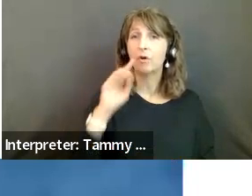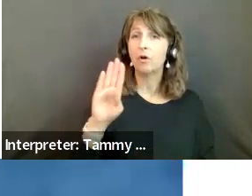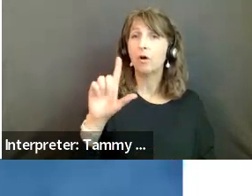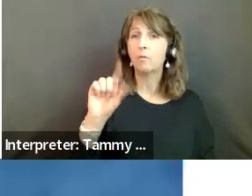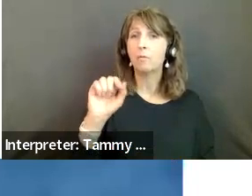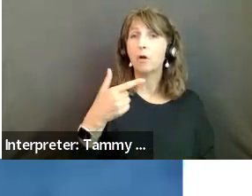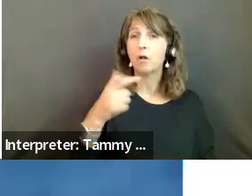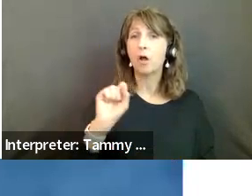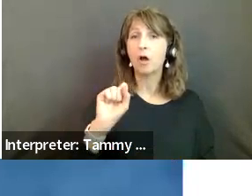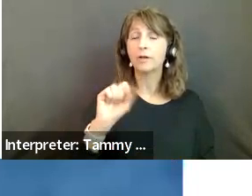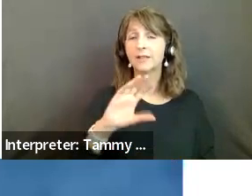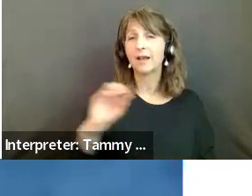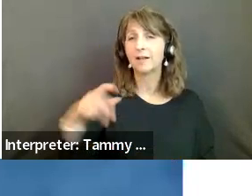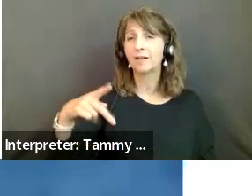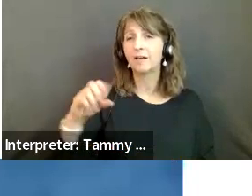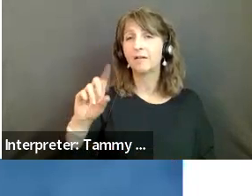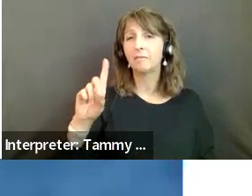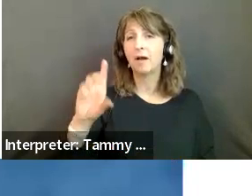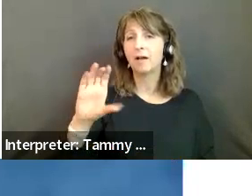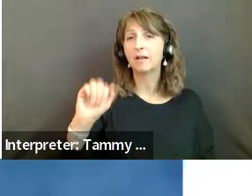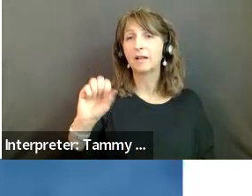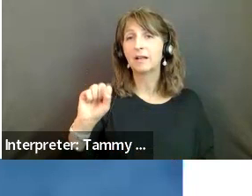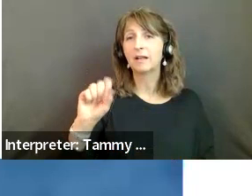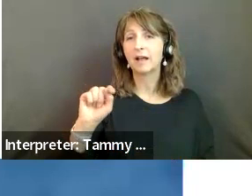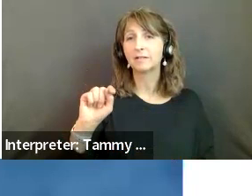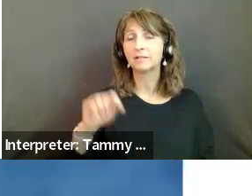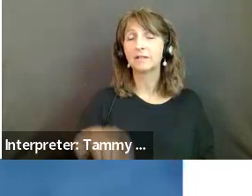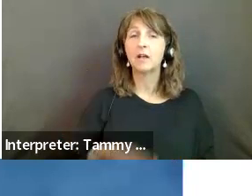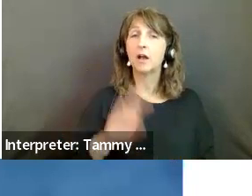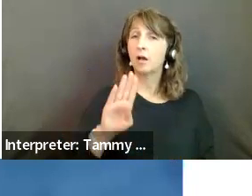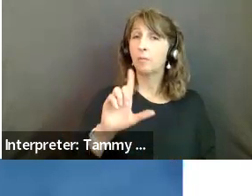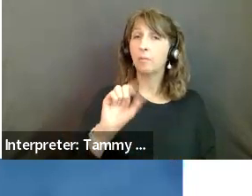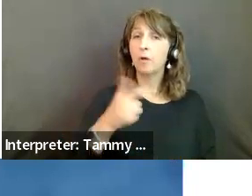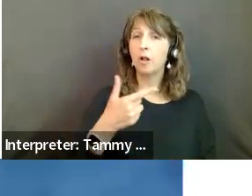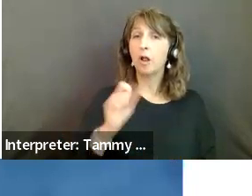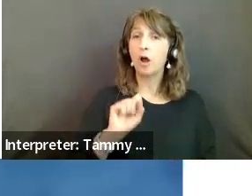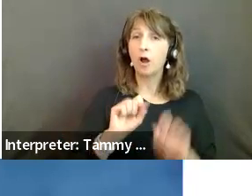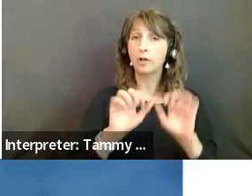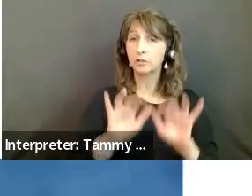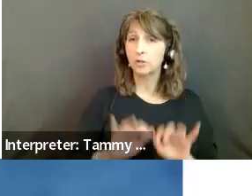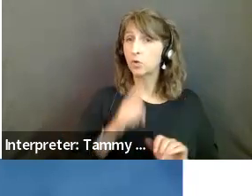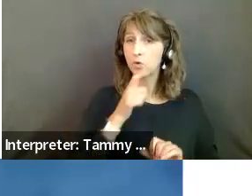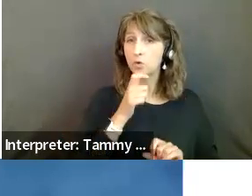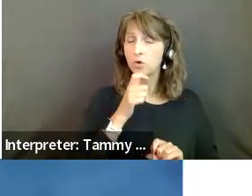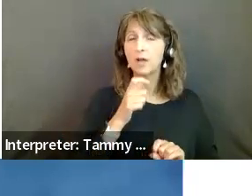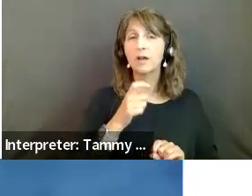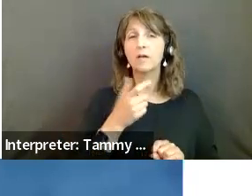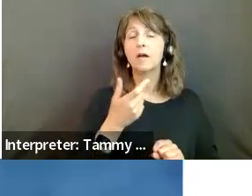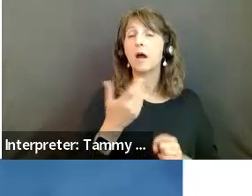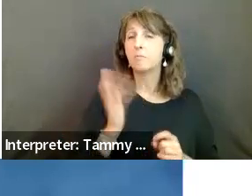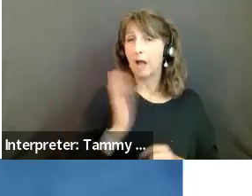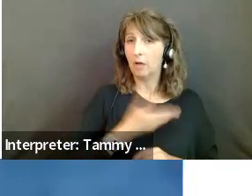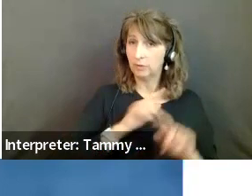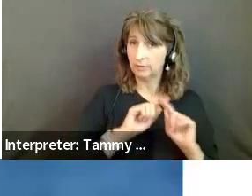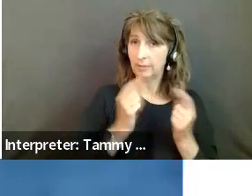podcasts. So all of our blogs have been written by either a member of our team that kind of has some experience with